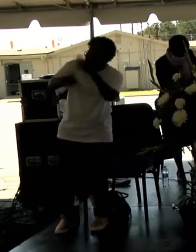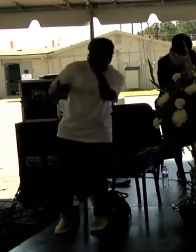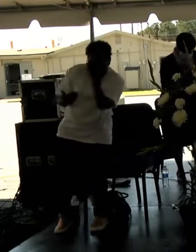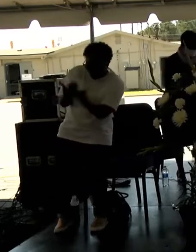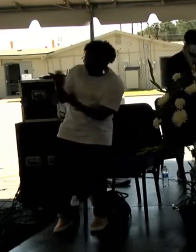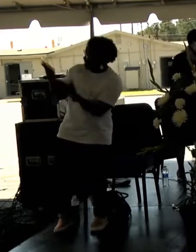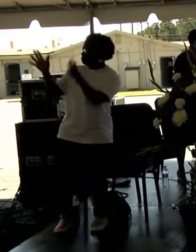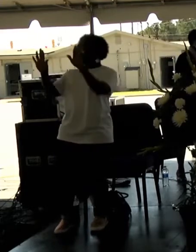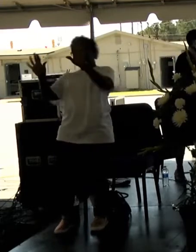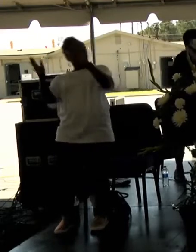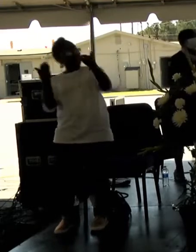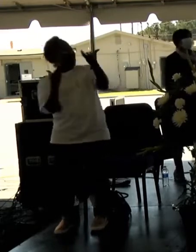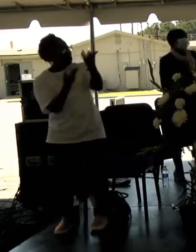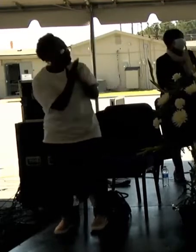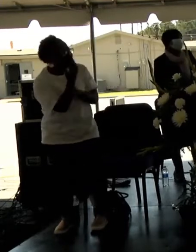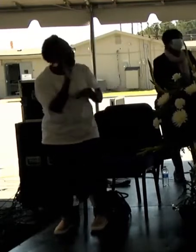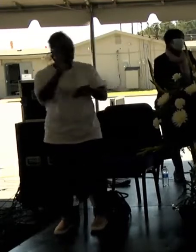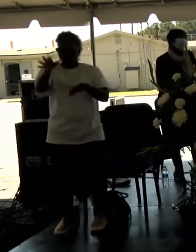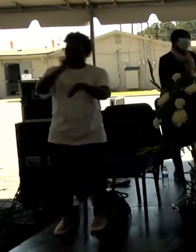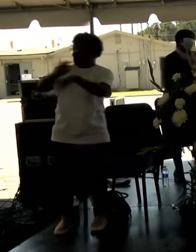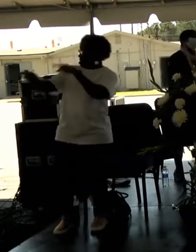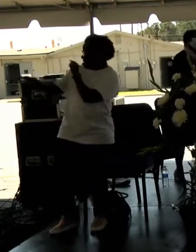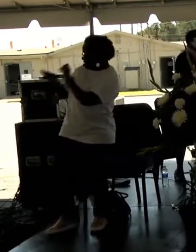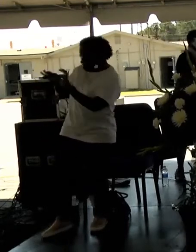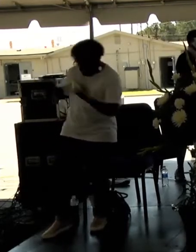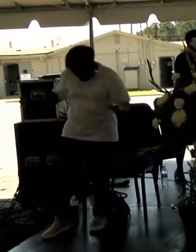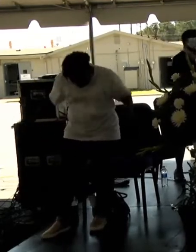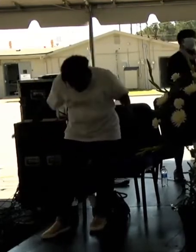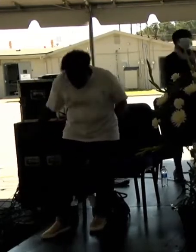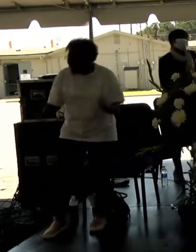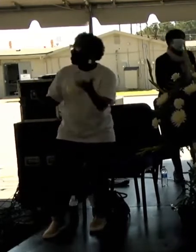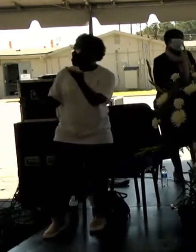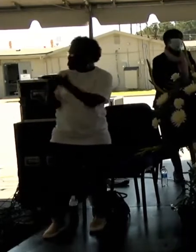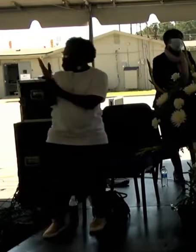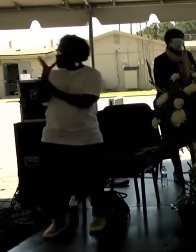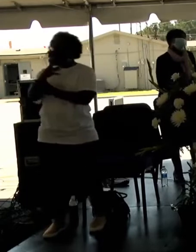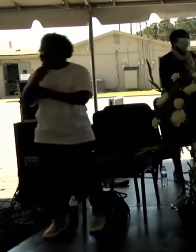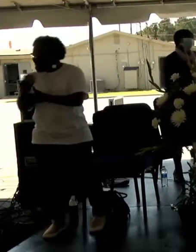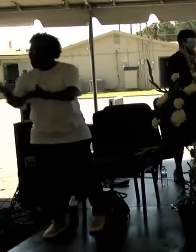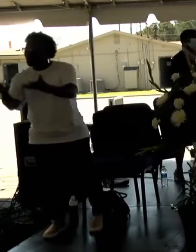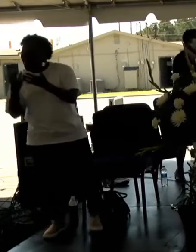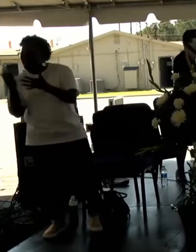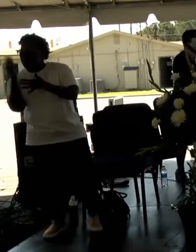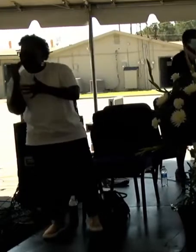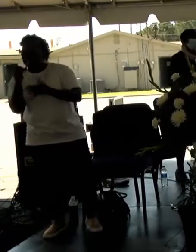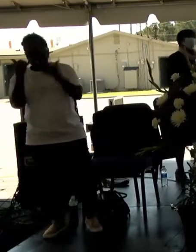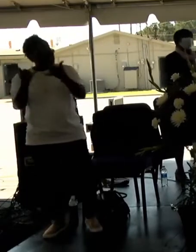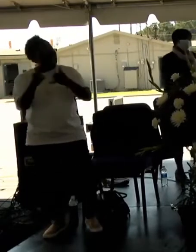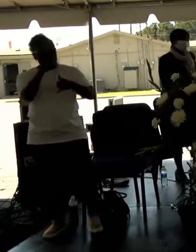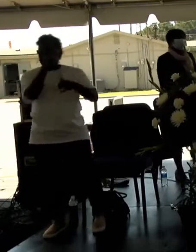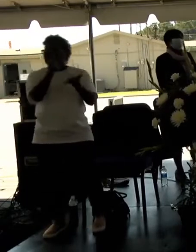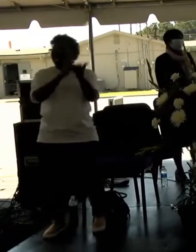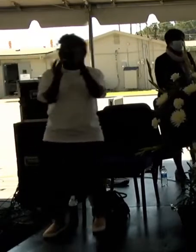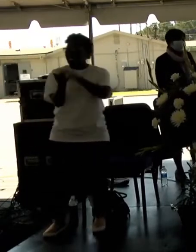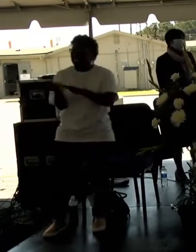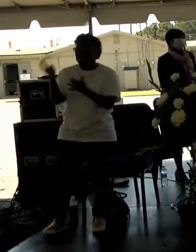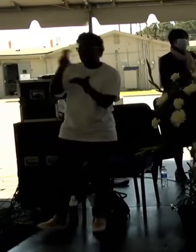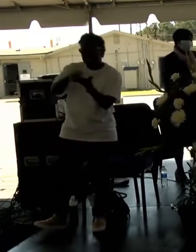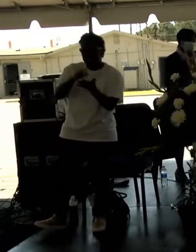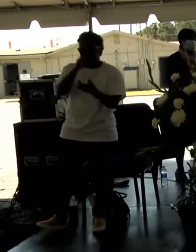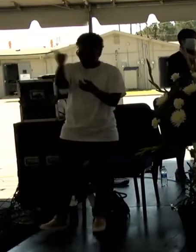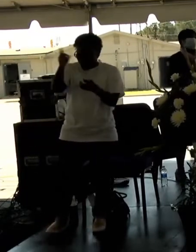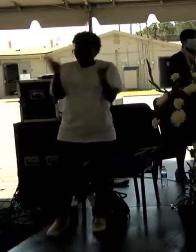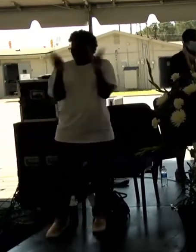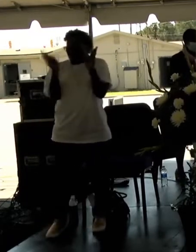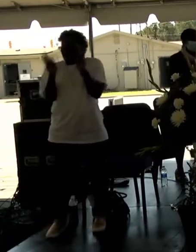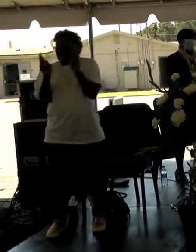look new. You're going to be able to look at your feet and they did too. And I want to announce today, because Jesus got up, you're about to get up